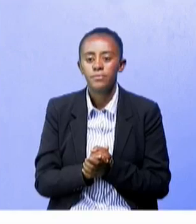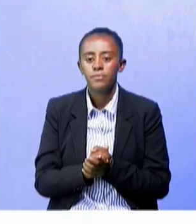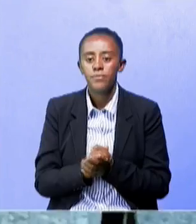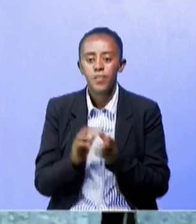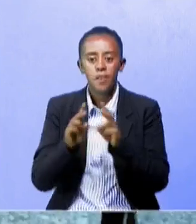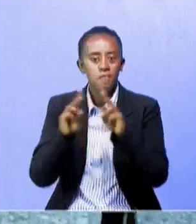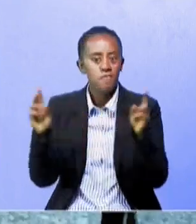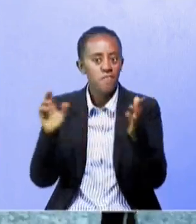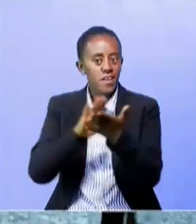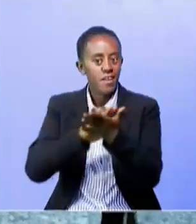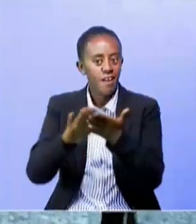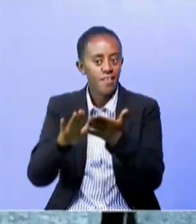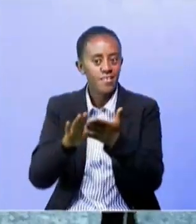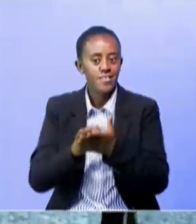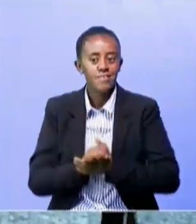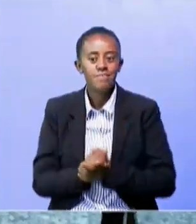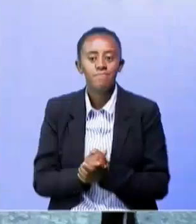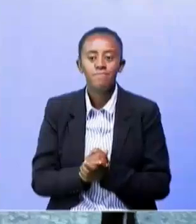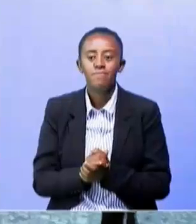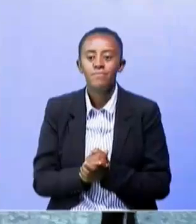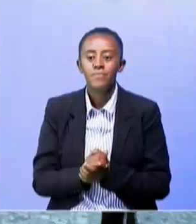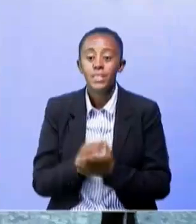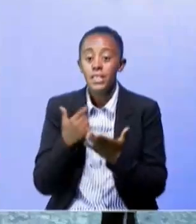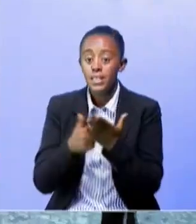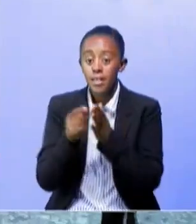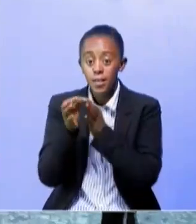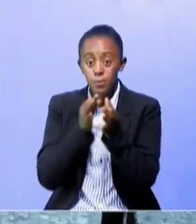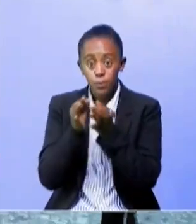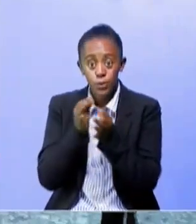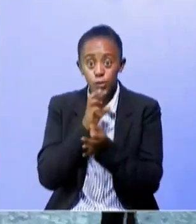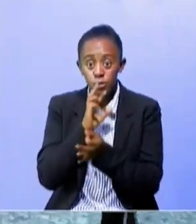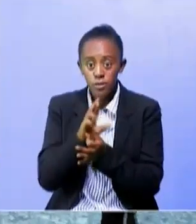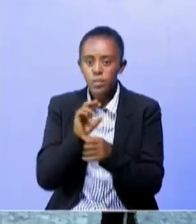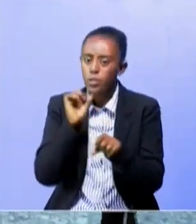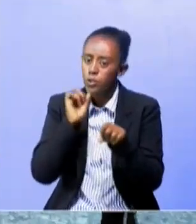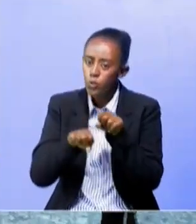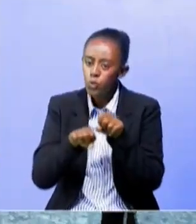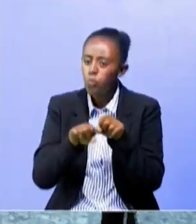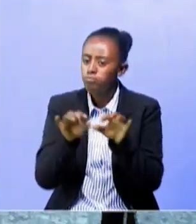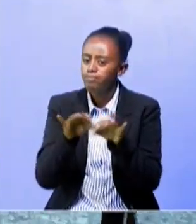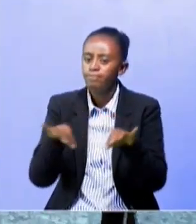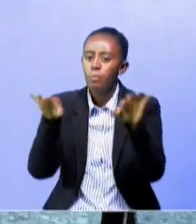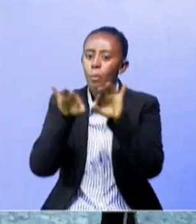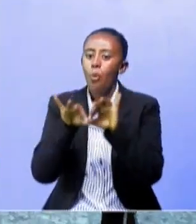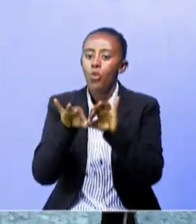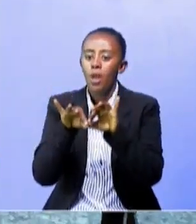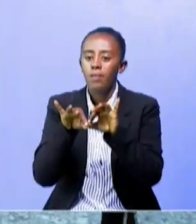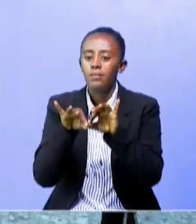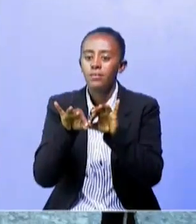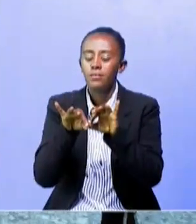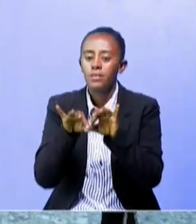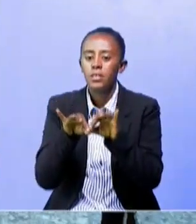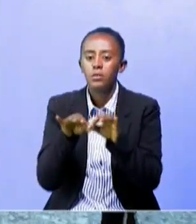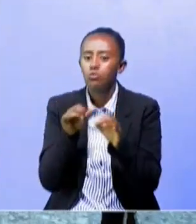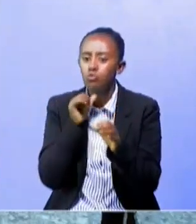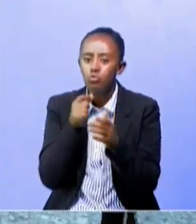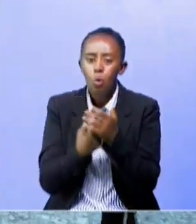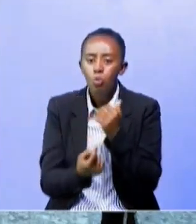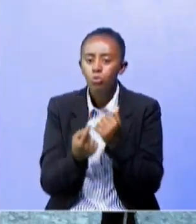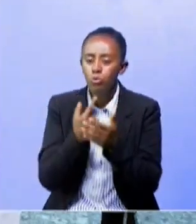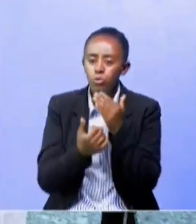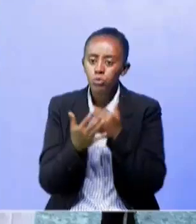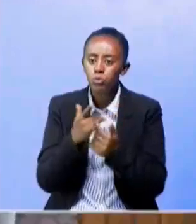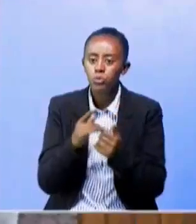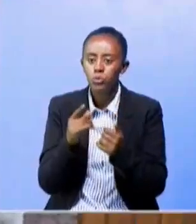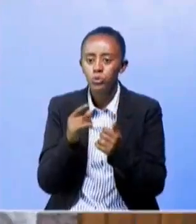Very nice. These expressions are so important, not only to talk about